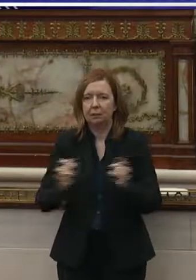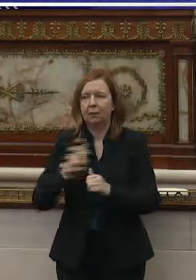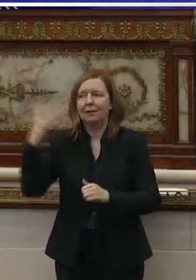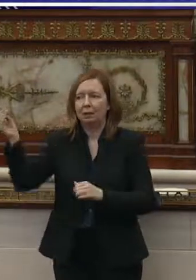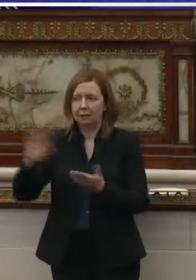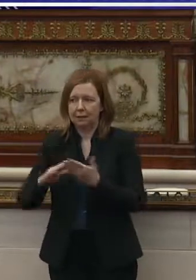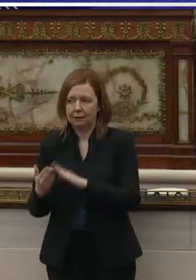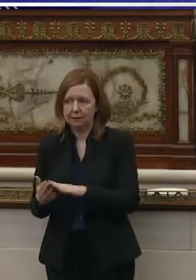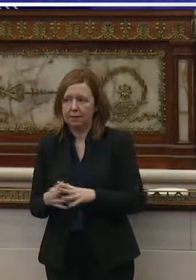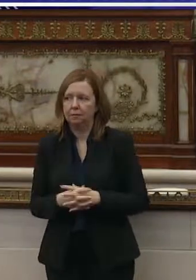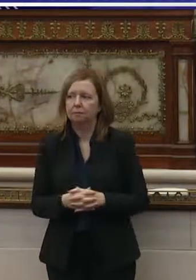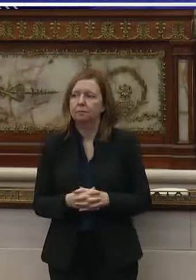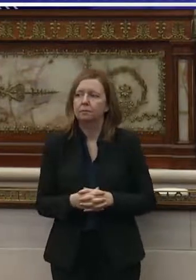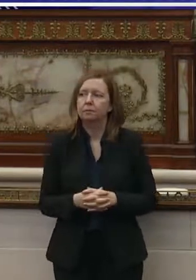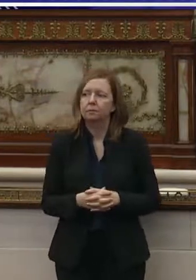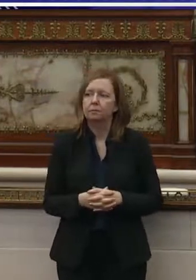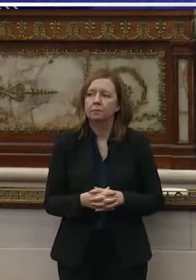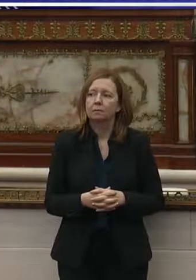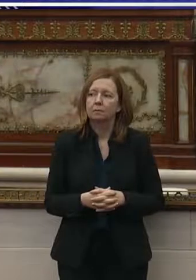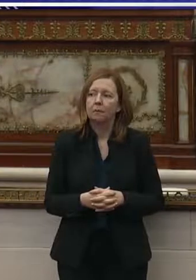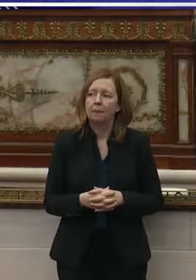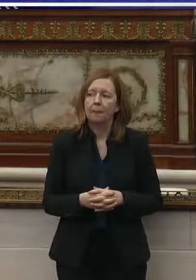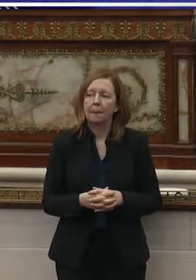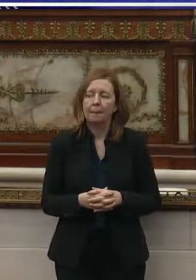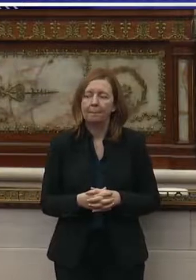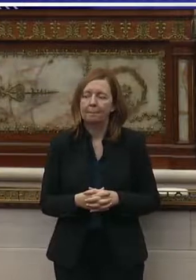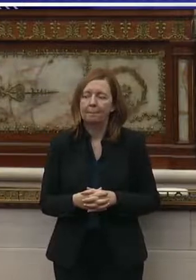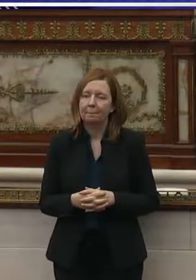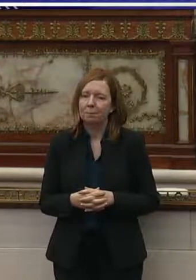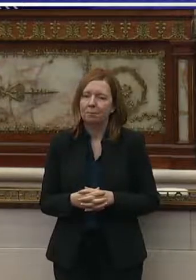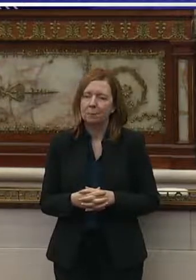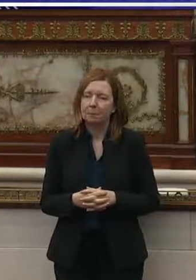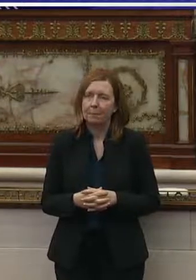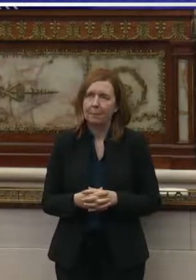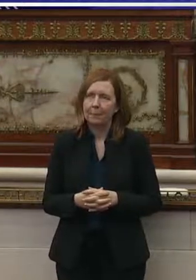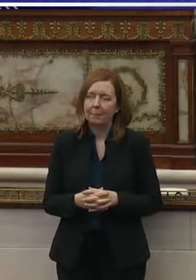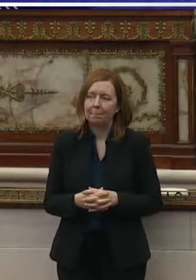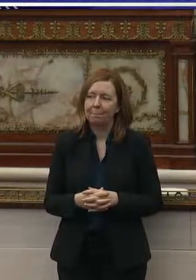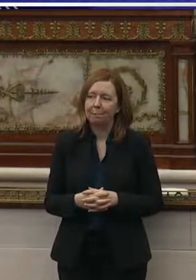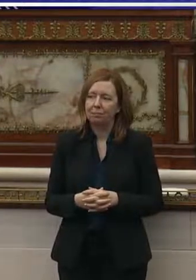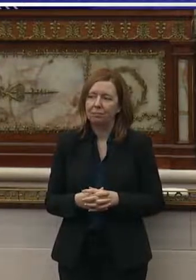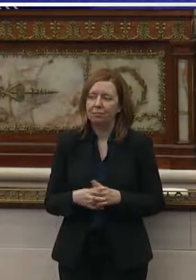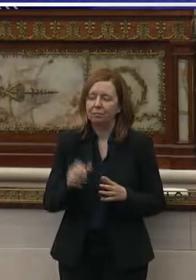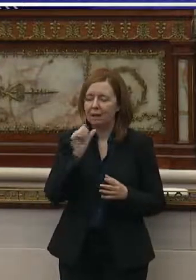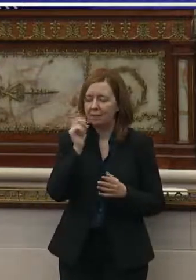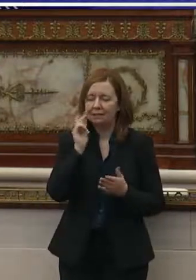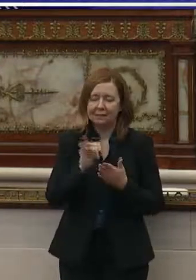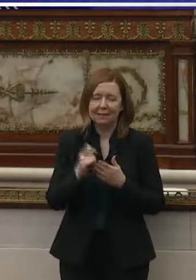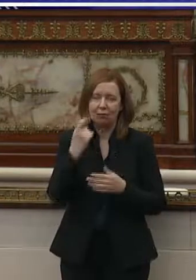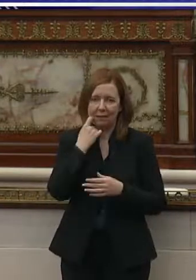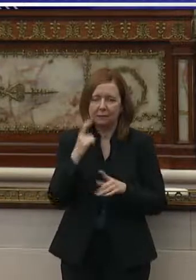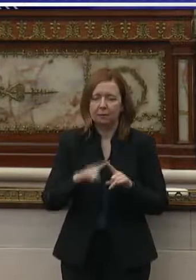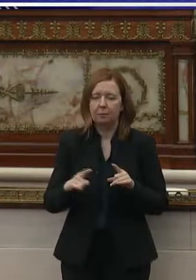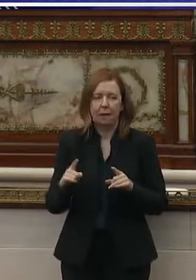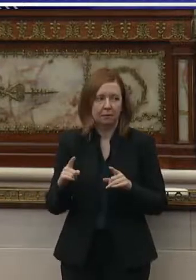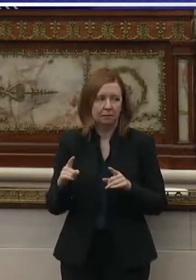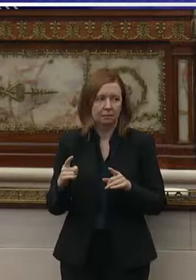the city? I haven't seen it recently, but as of